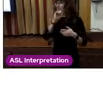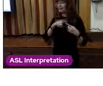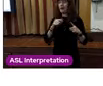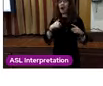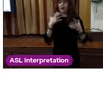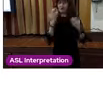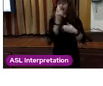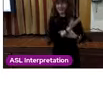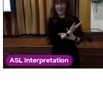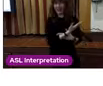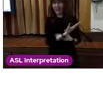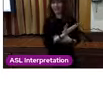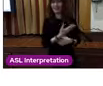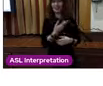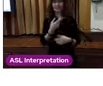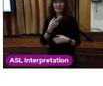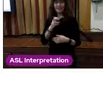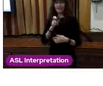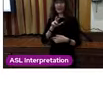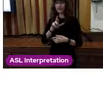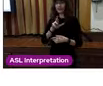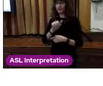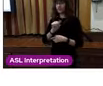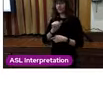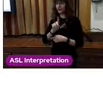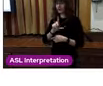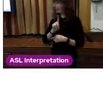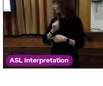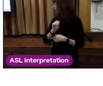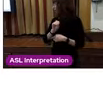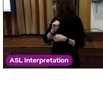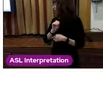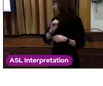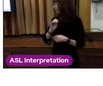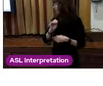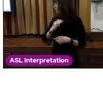her head of is also my chief of staff, so everybody.